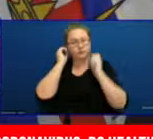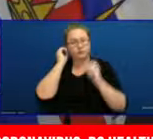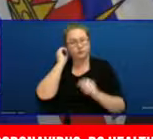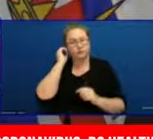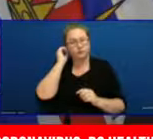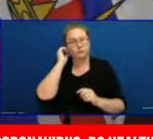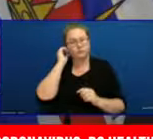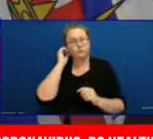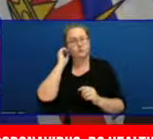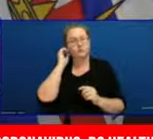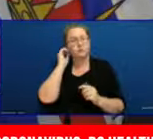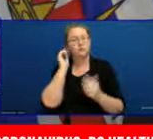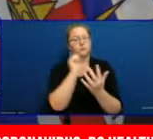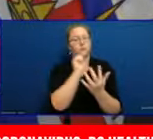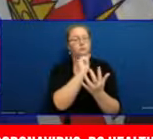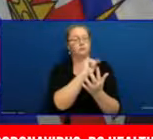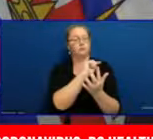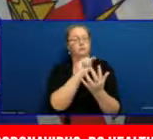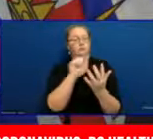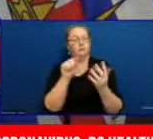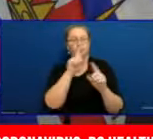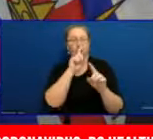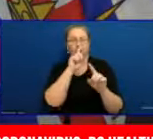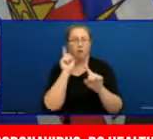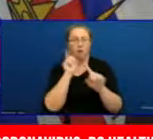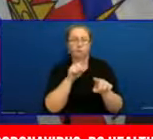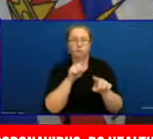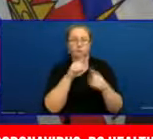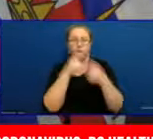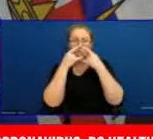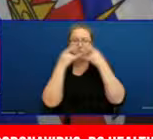some jurisdictions across the country have issued